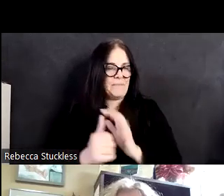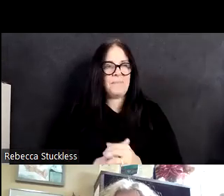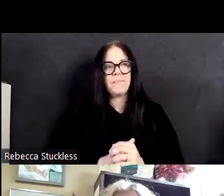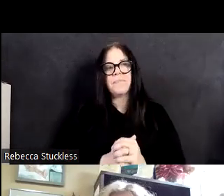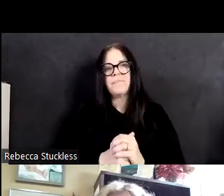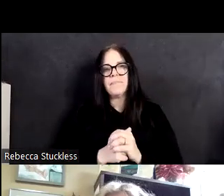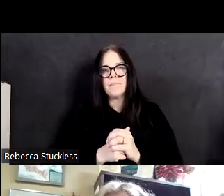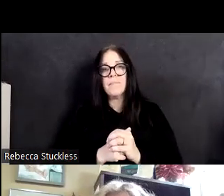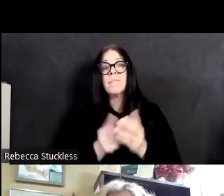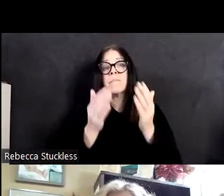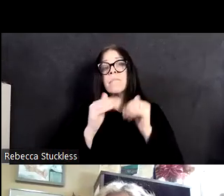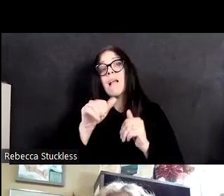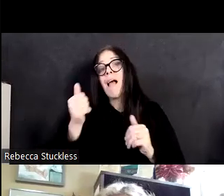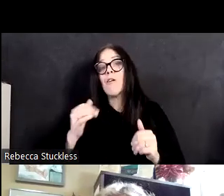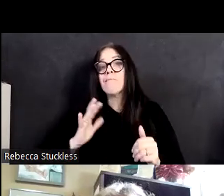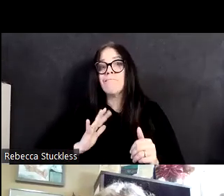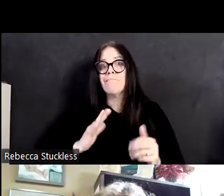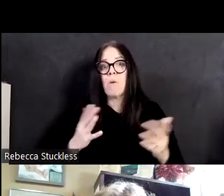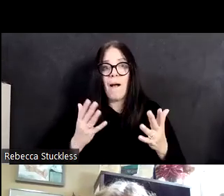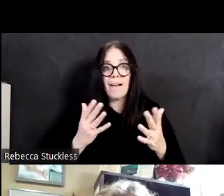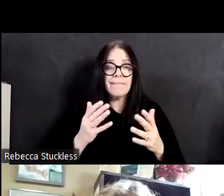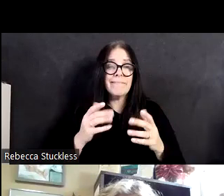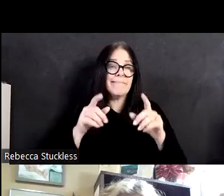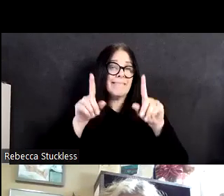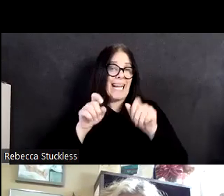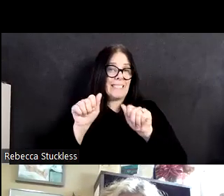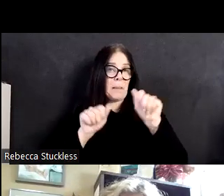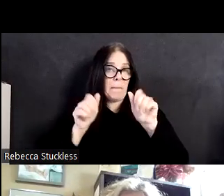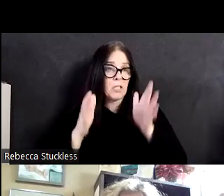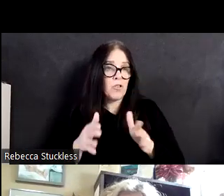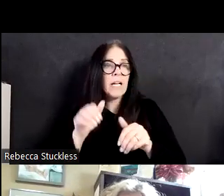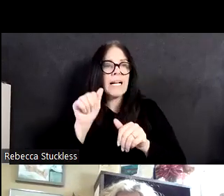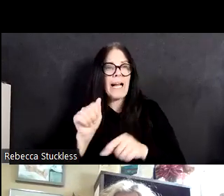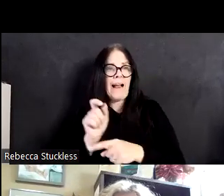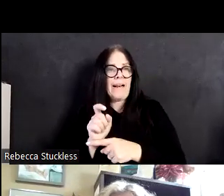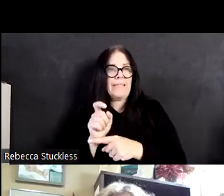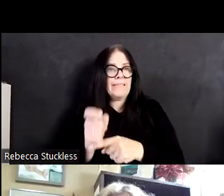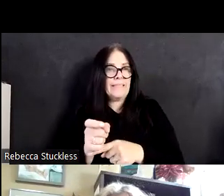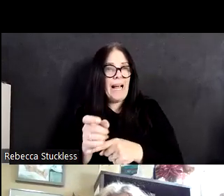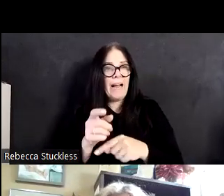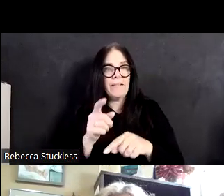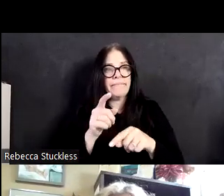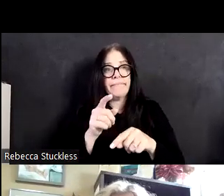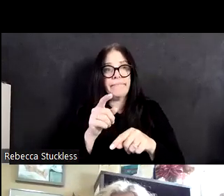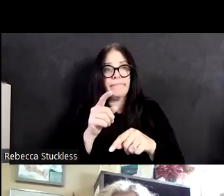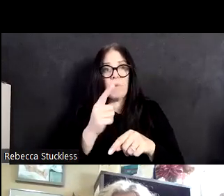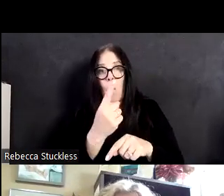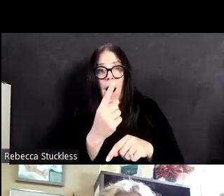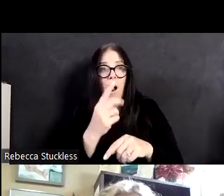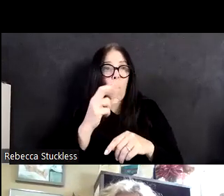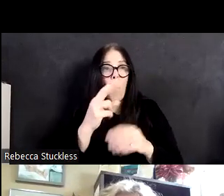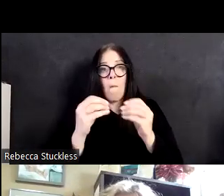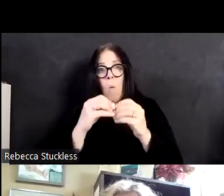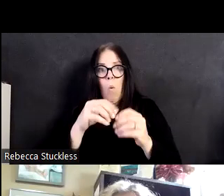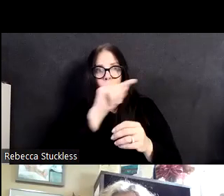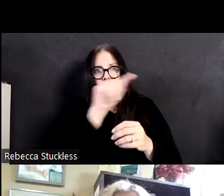that the test administrator can assign one or more of the above assessments to each test taker. So as I mentioned, we started with just reading, numeracy, and